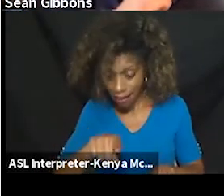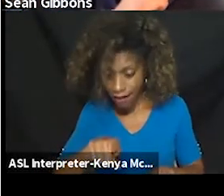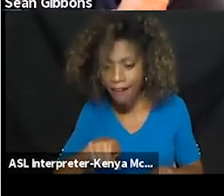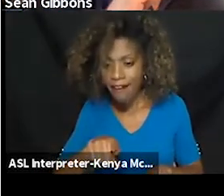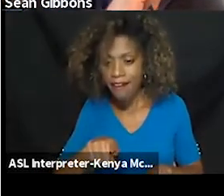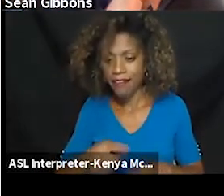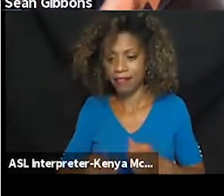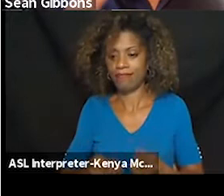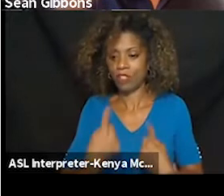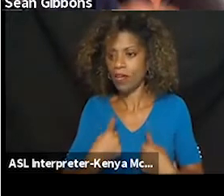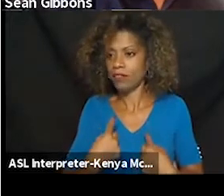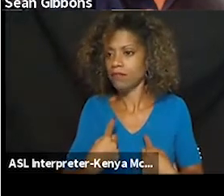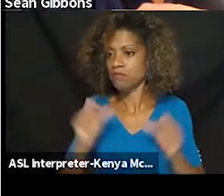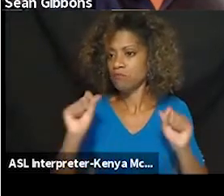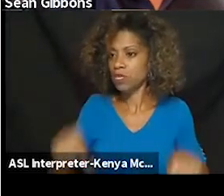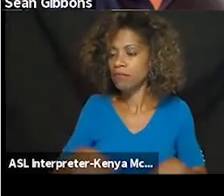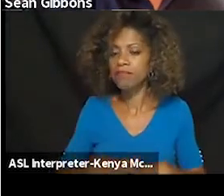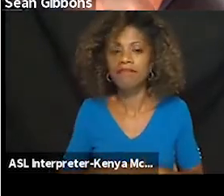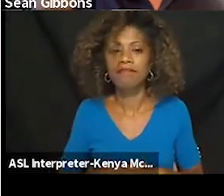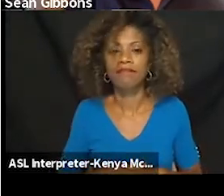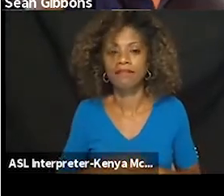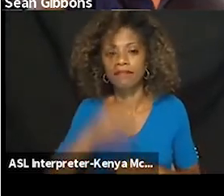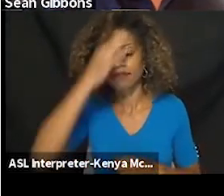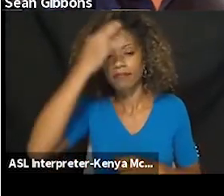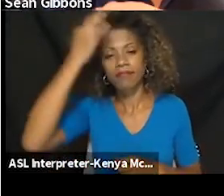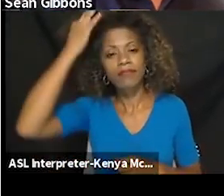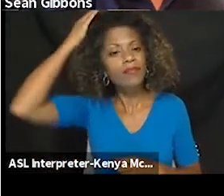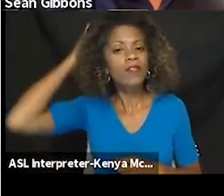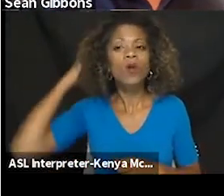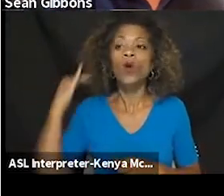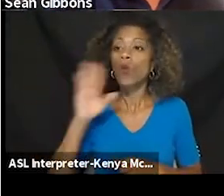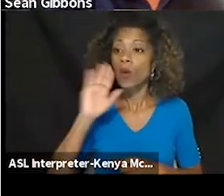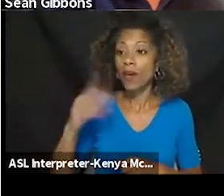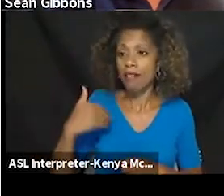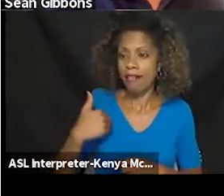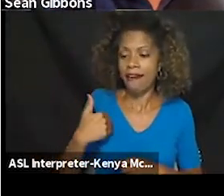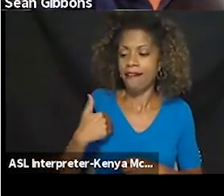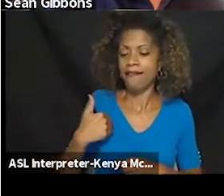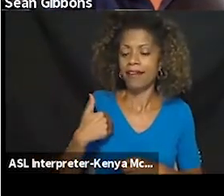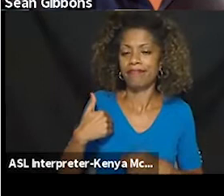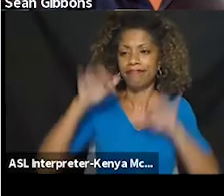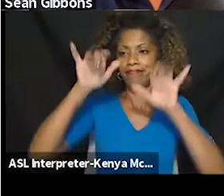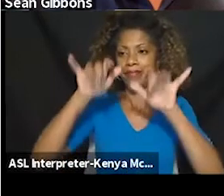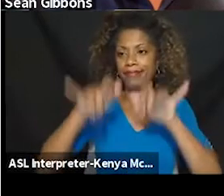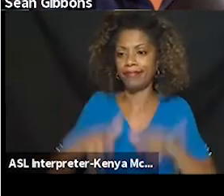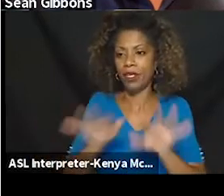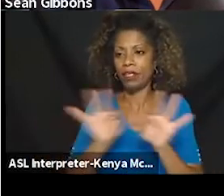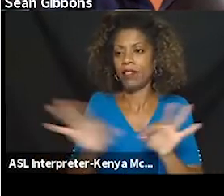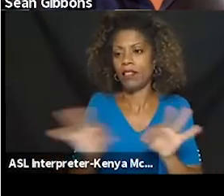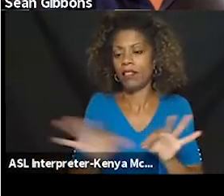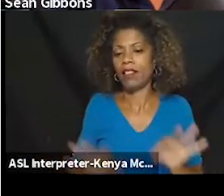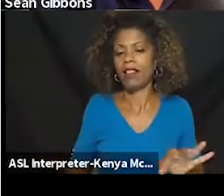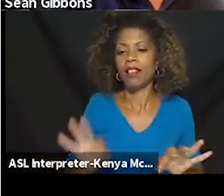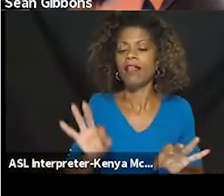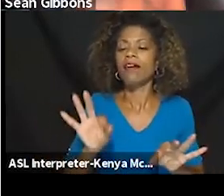us forward. And then last little piece I want to tell you is we will have transcripts. So if you see down in the lower hand here, you can see the